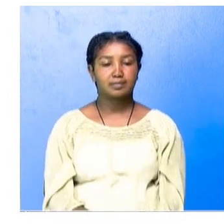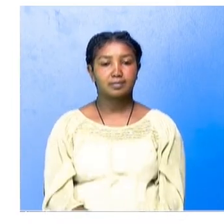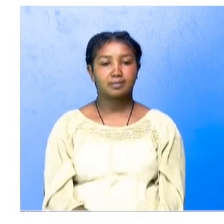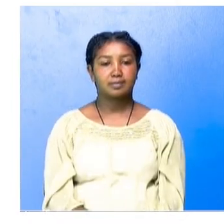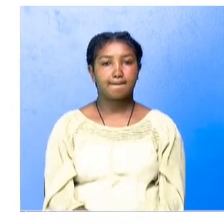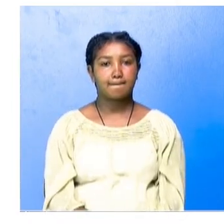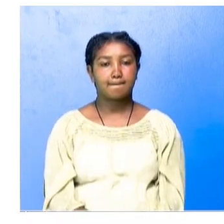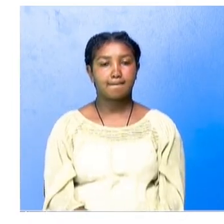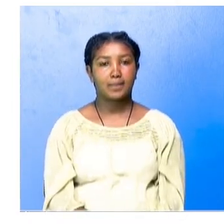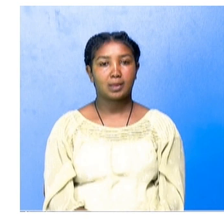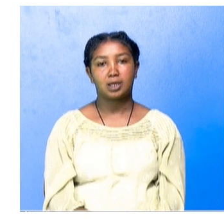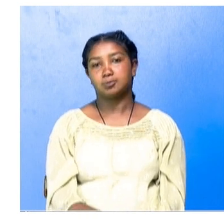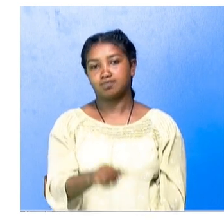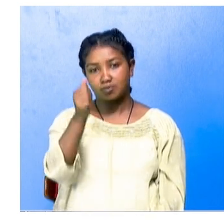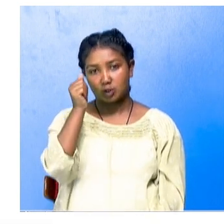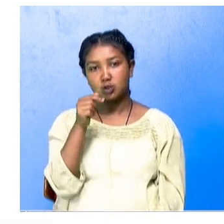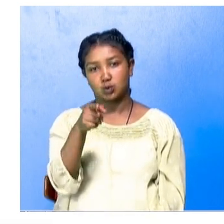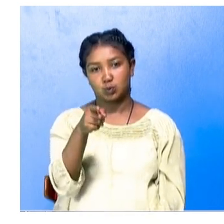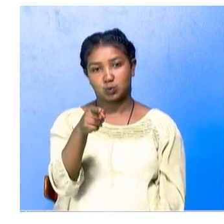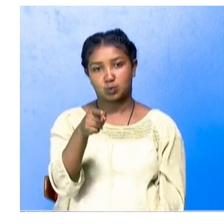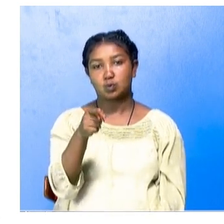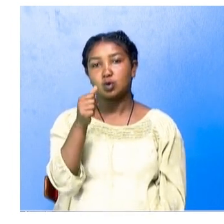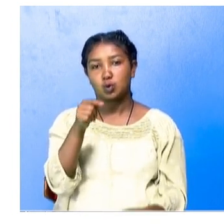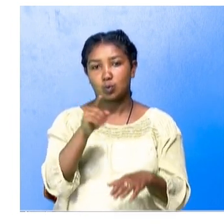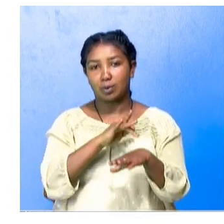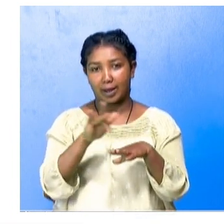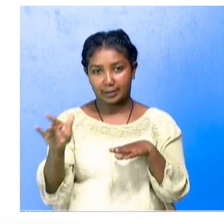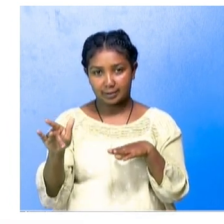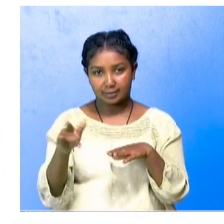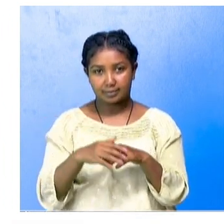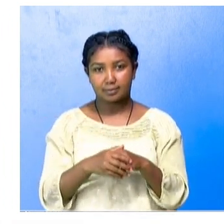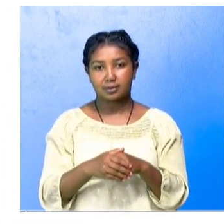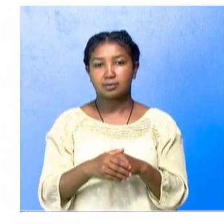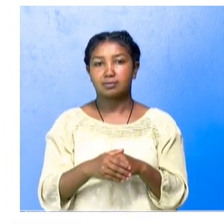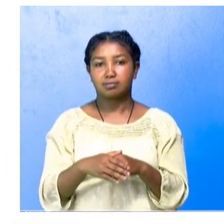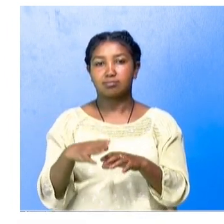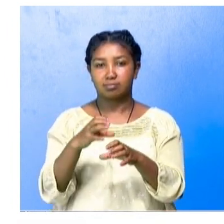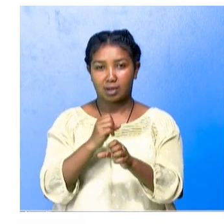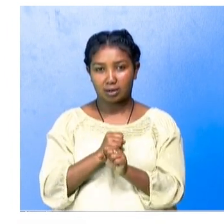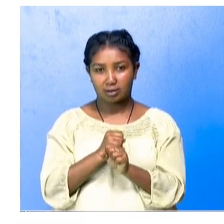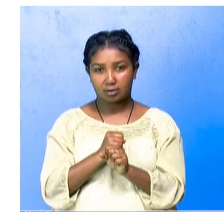Here you blank take